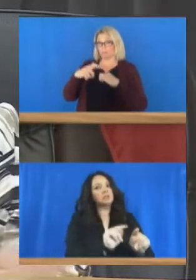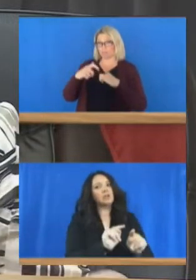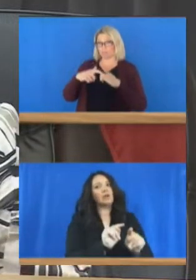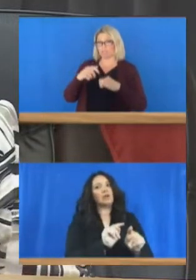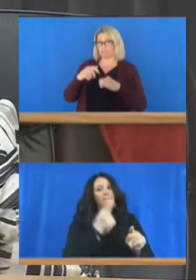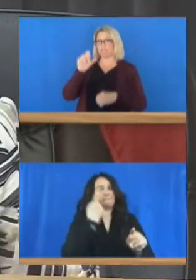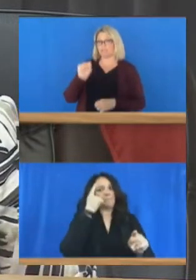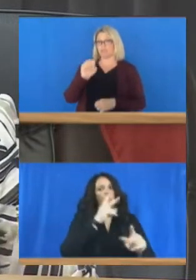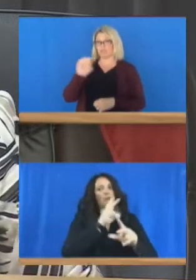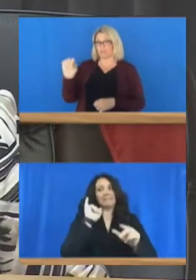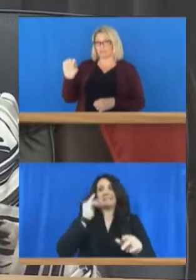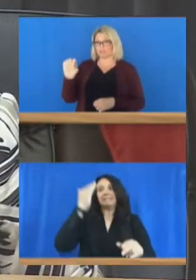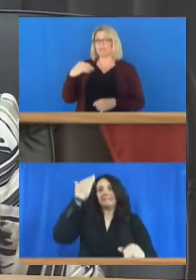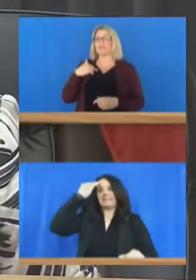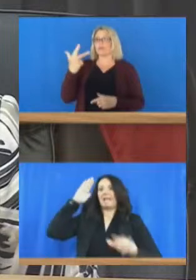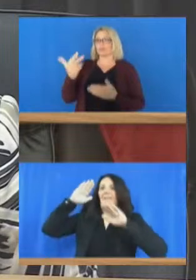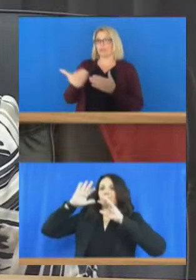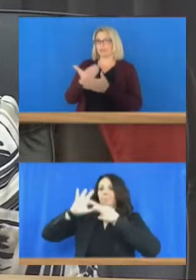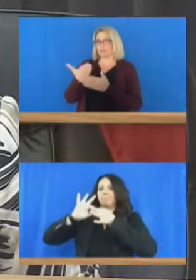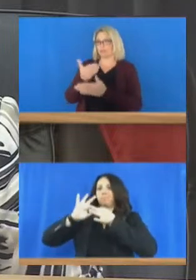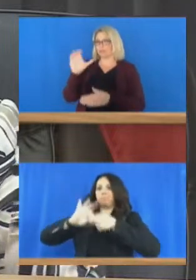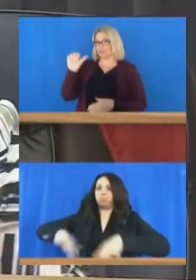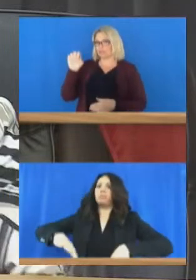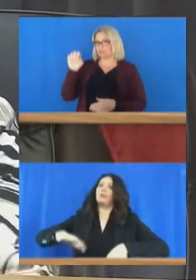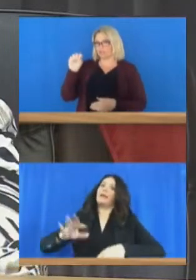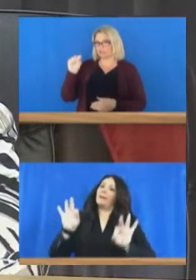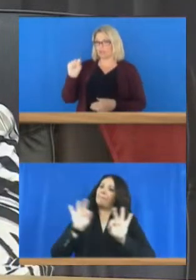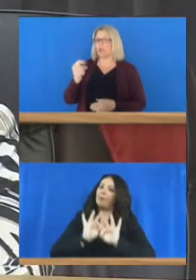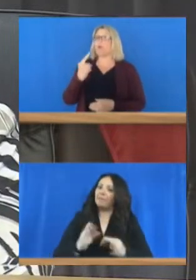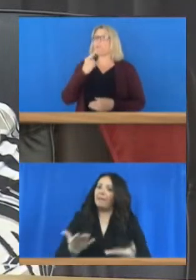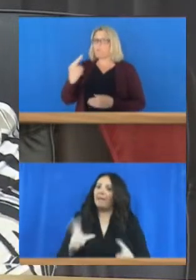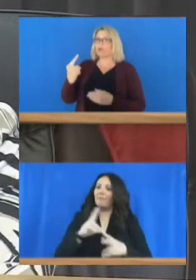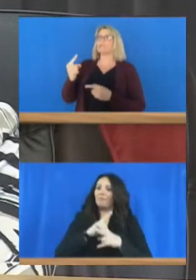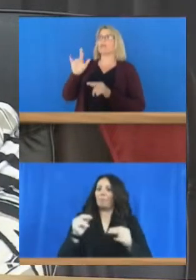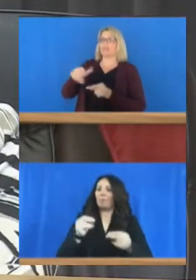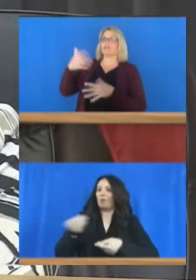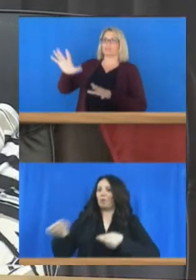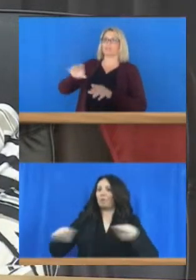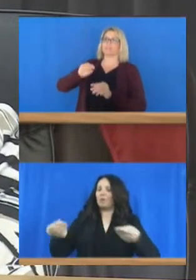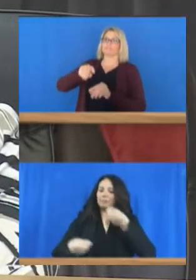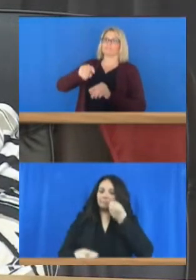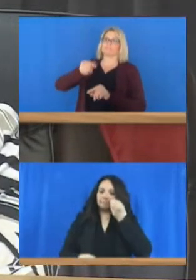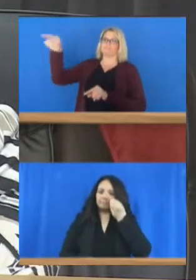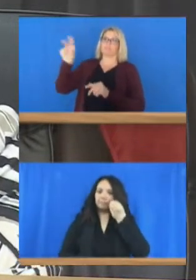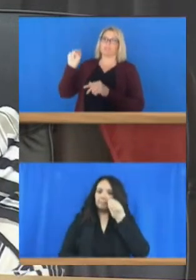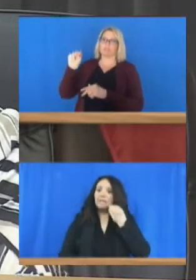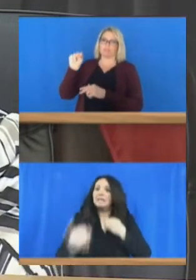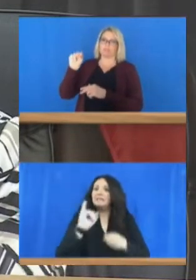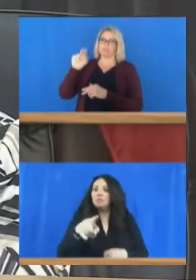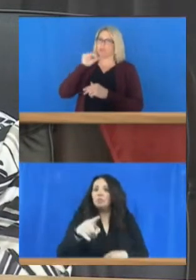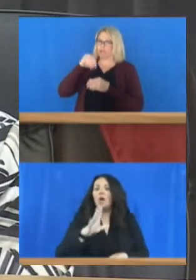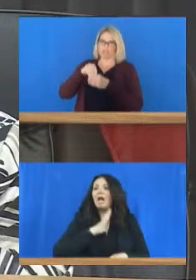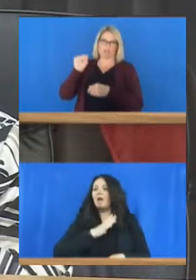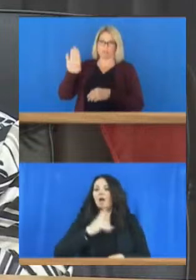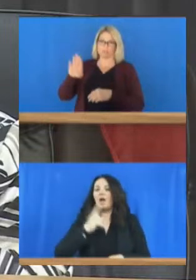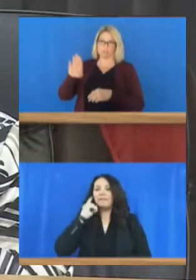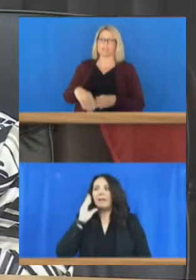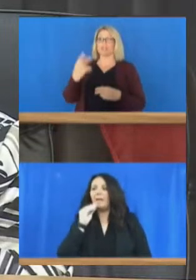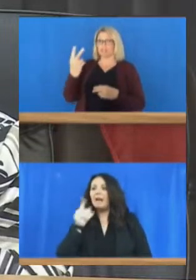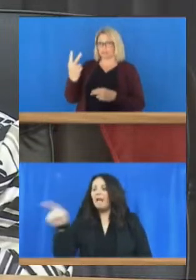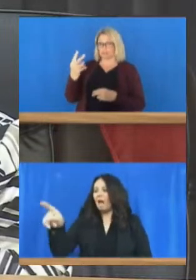Edmundston Grand Falls area. And I do want to give a shout out to Zone 4. Jeanette Pellerin has been leading a